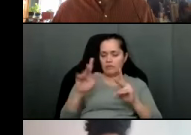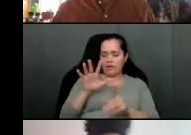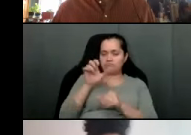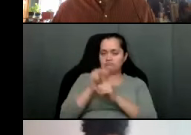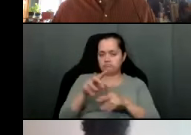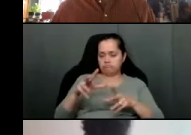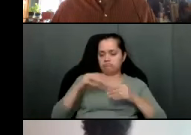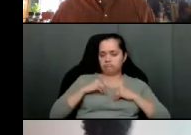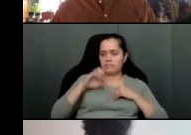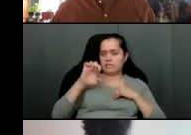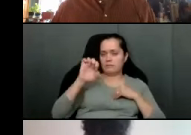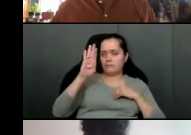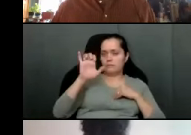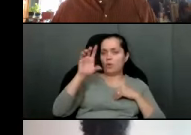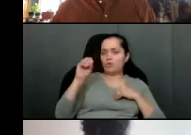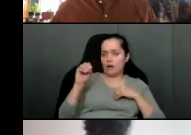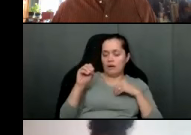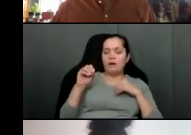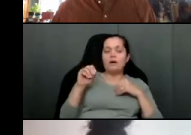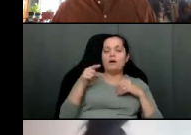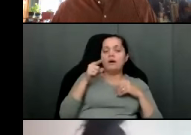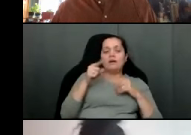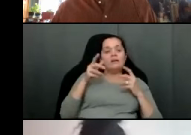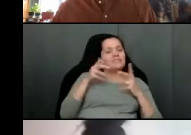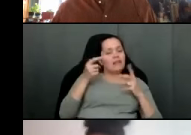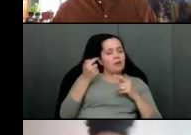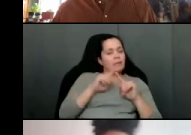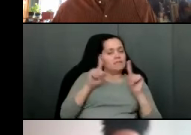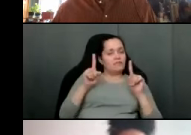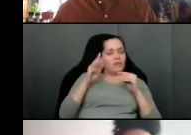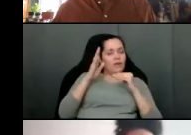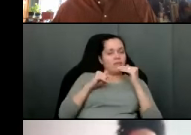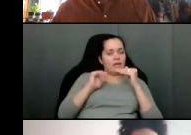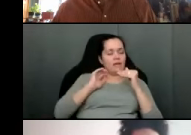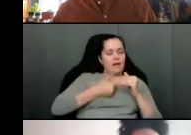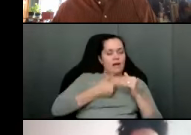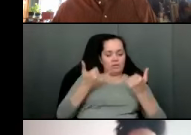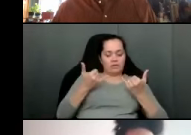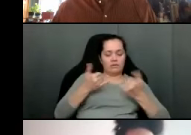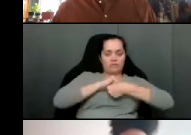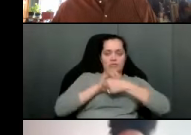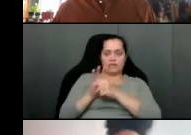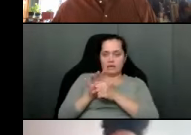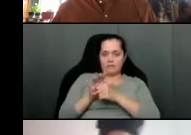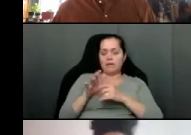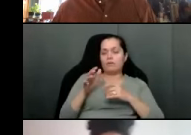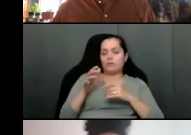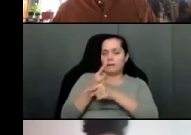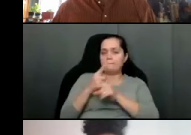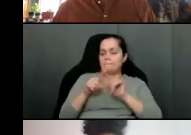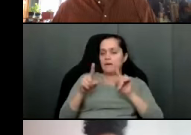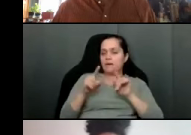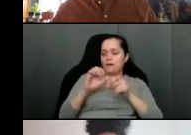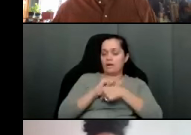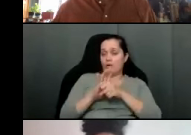Ebola. It is quite a bit different than our current pandemic. Okay,